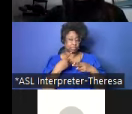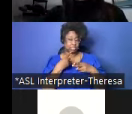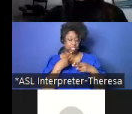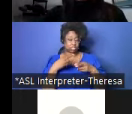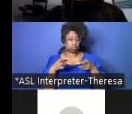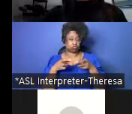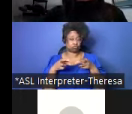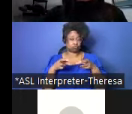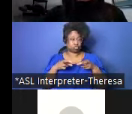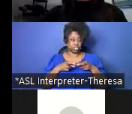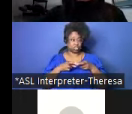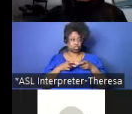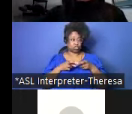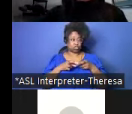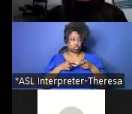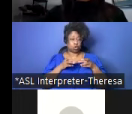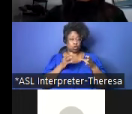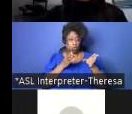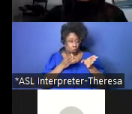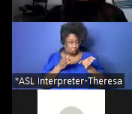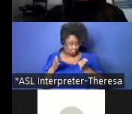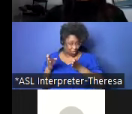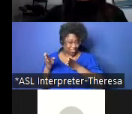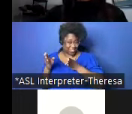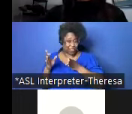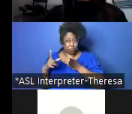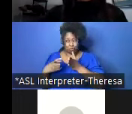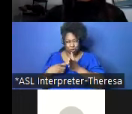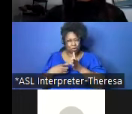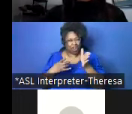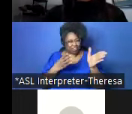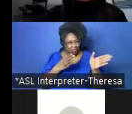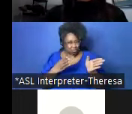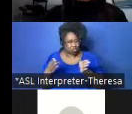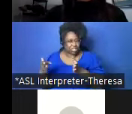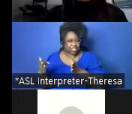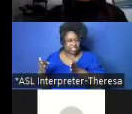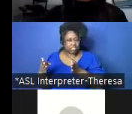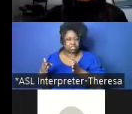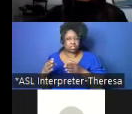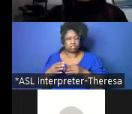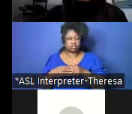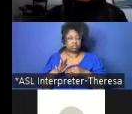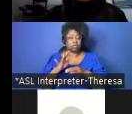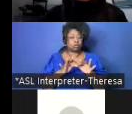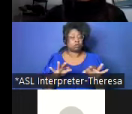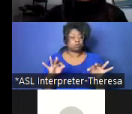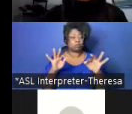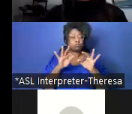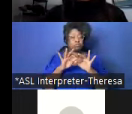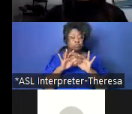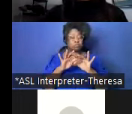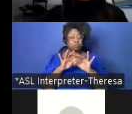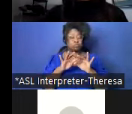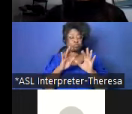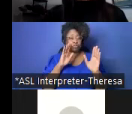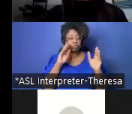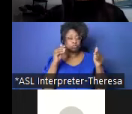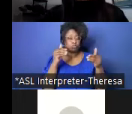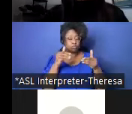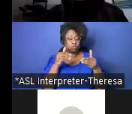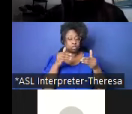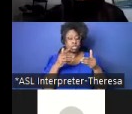of coordination. A key element of that is focused on expanding the